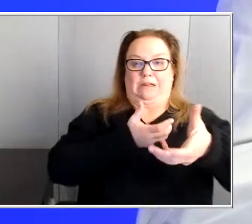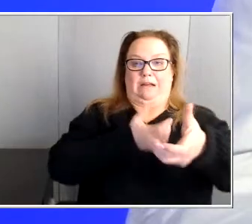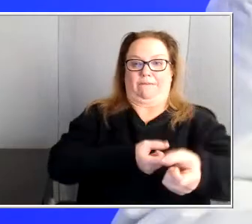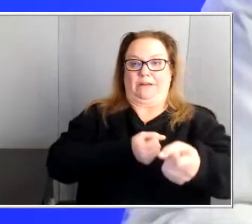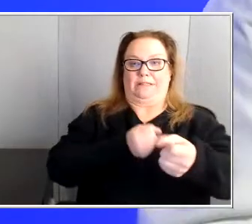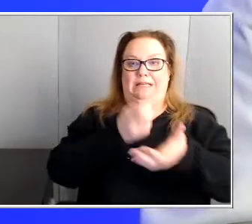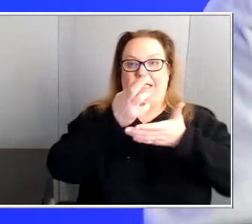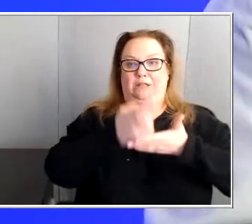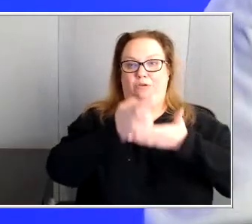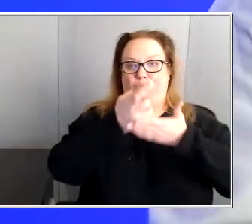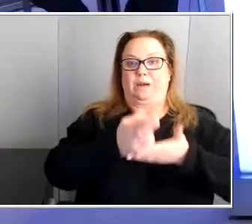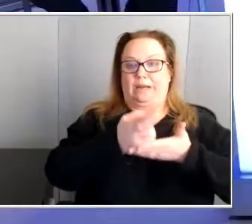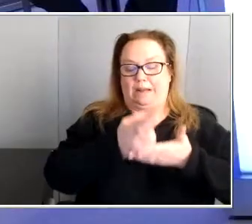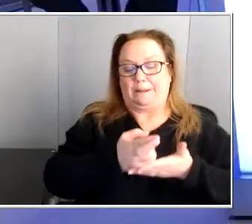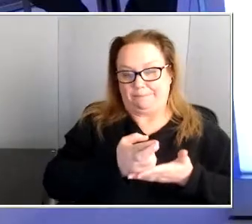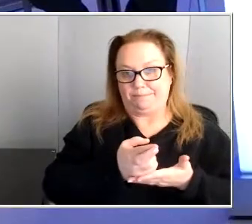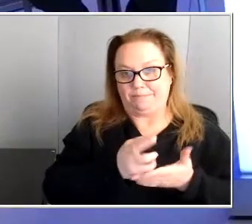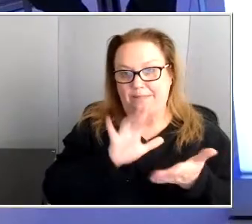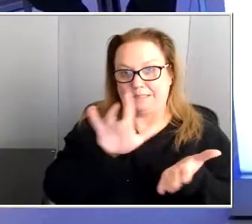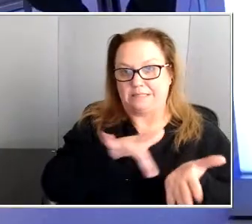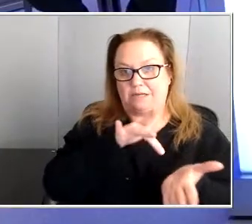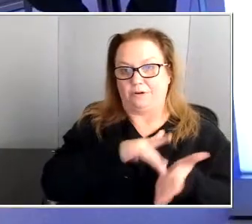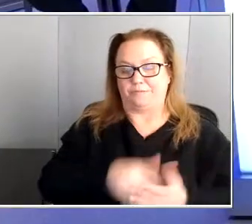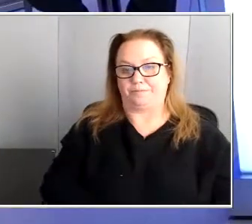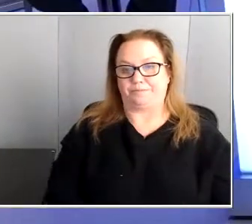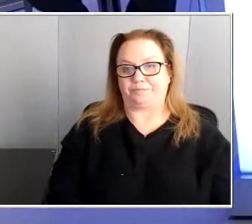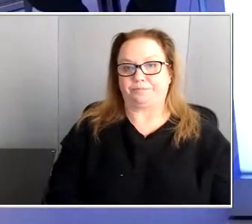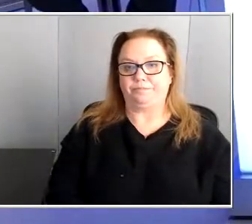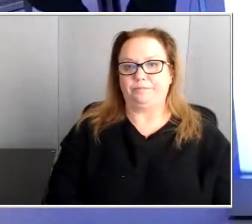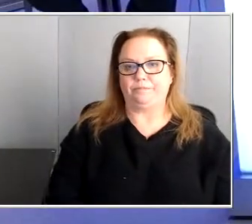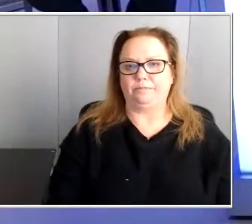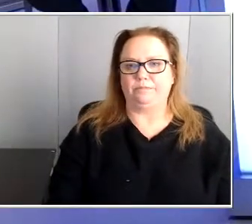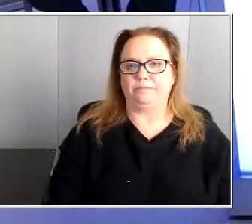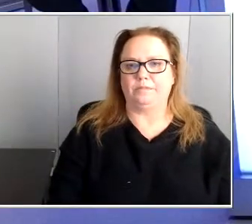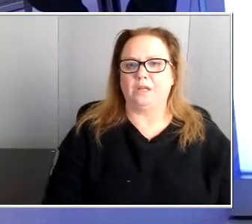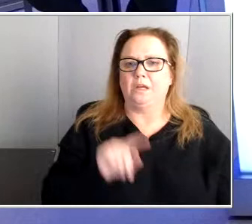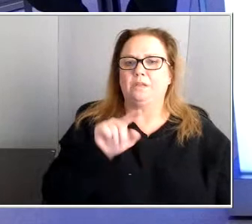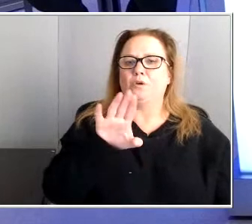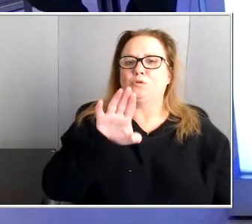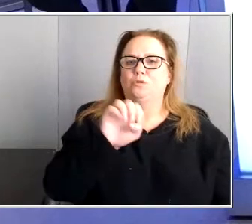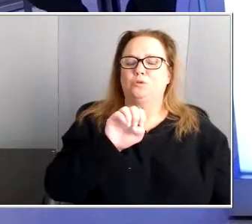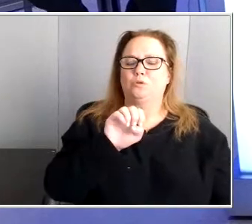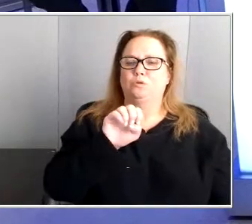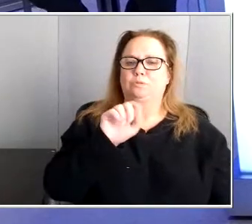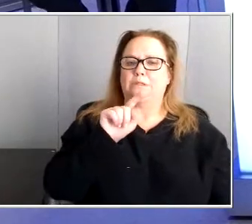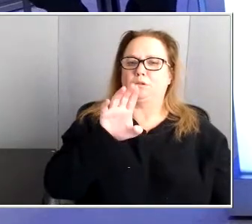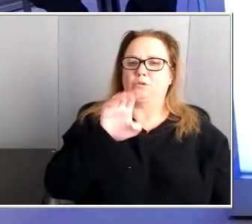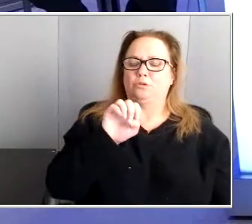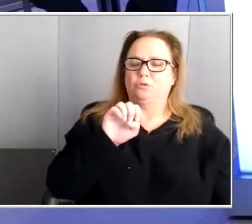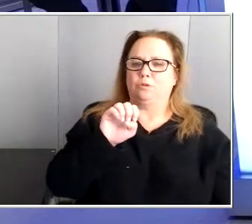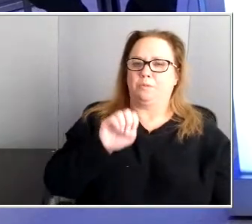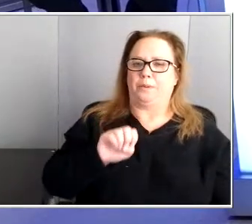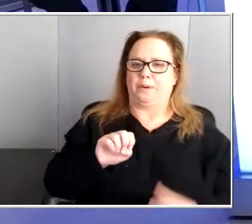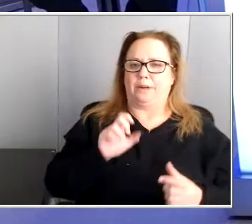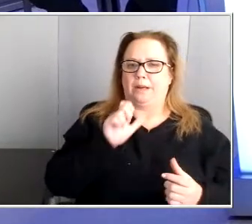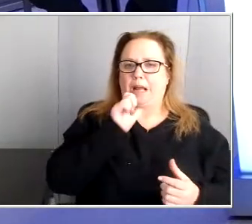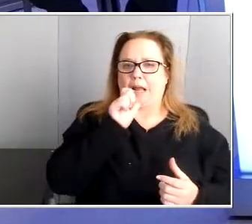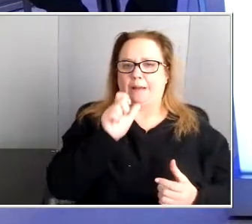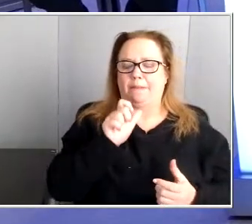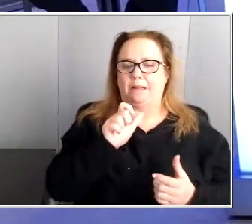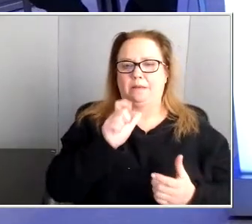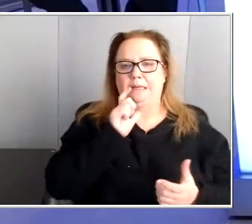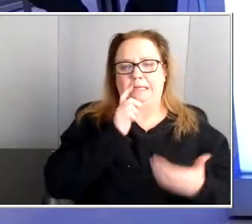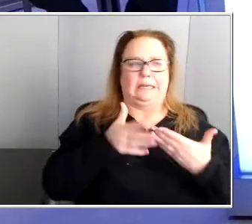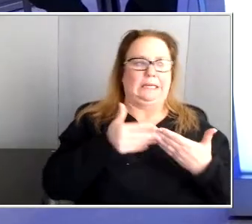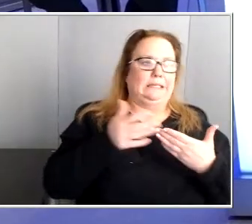rehab if you are sending them to rehab. You know, one thing we didn't talk about is how hard are those tubes to manage? Like if I'm not particularly the most graceful guy in the world,